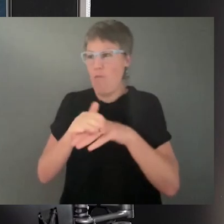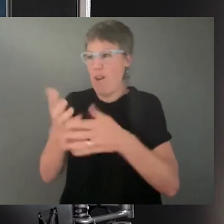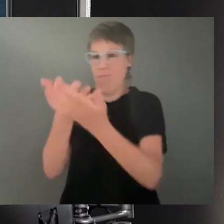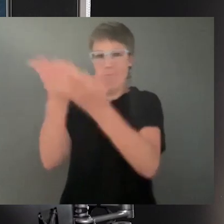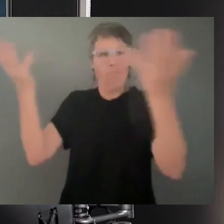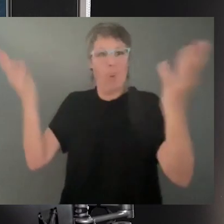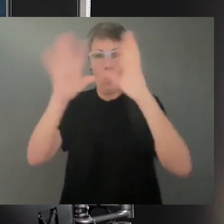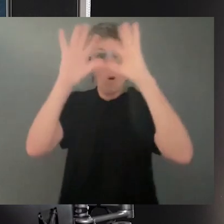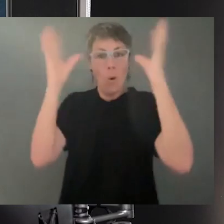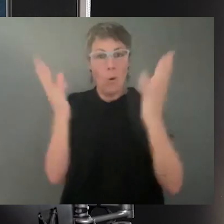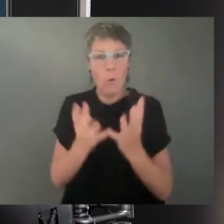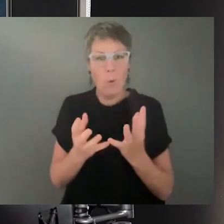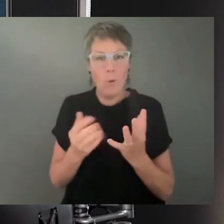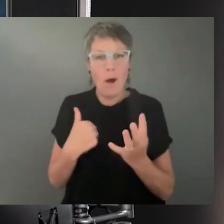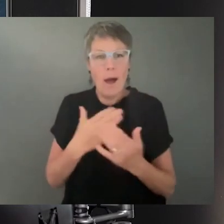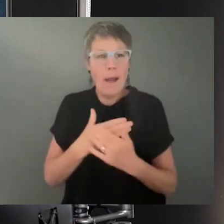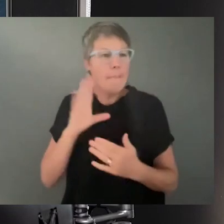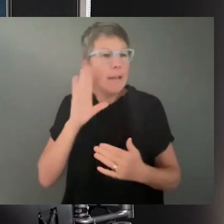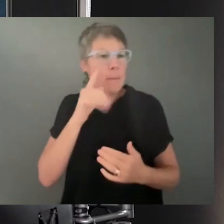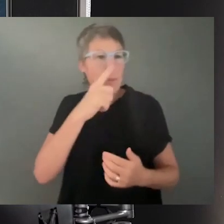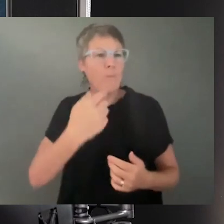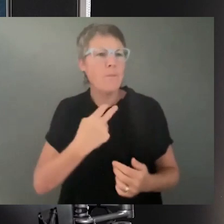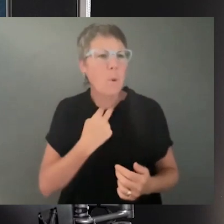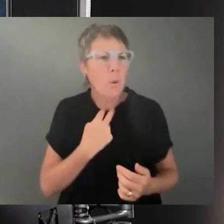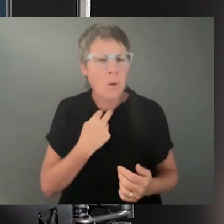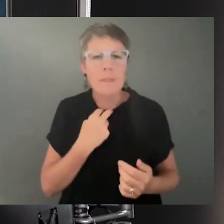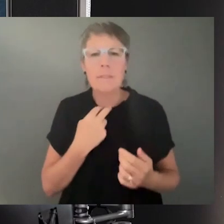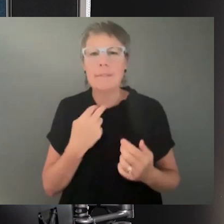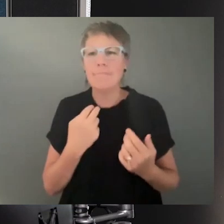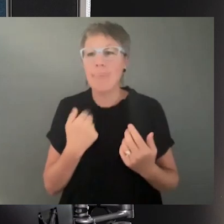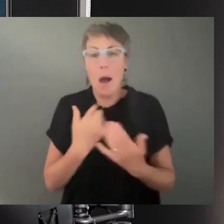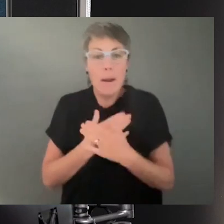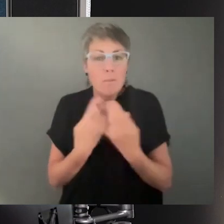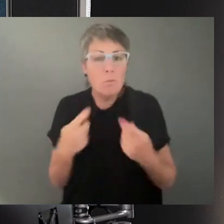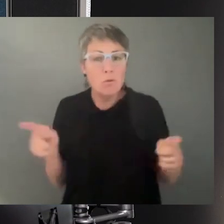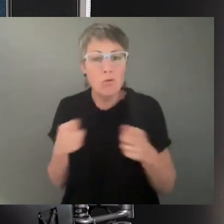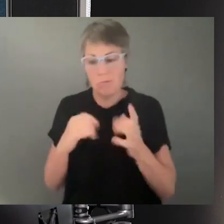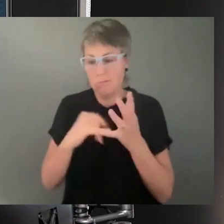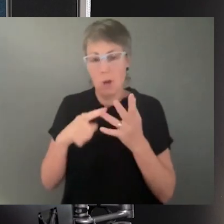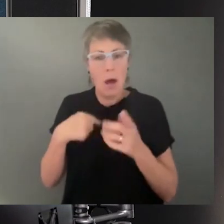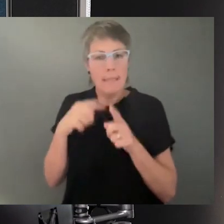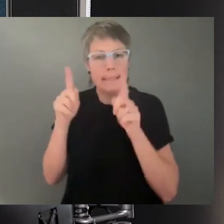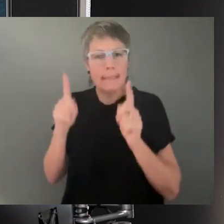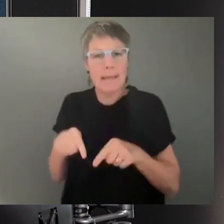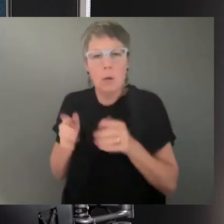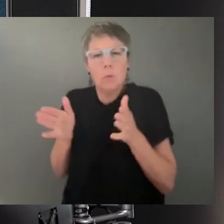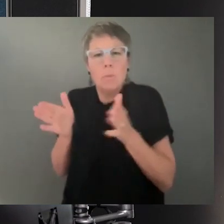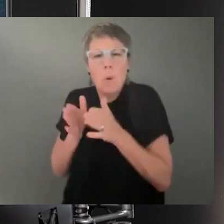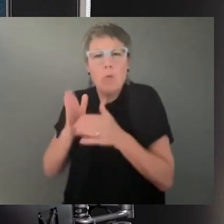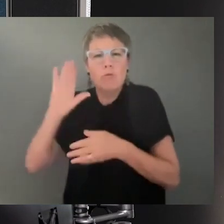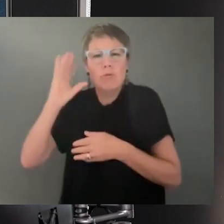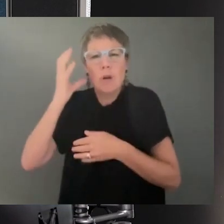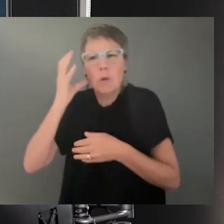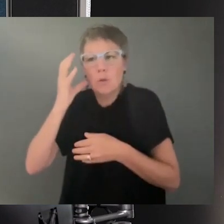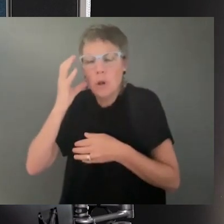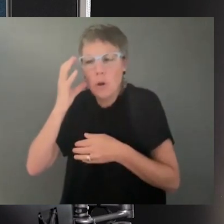world around me growing up. And I loved the way people sounded, and I really loved music. And so doing community radio at